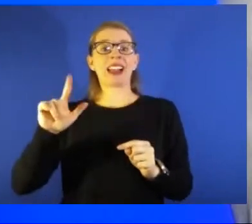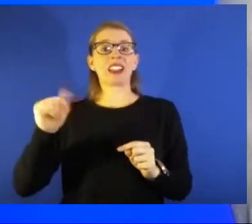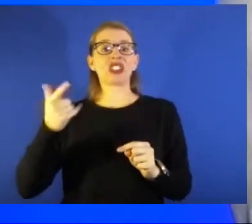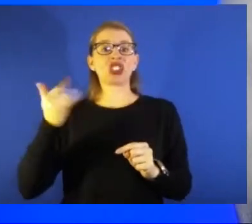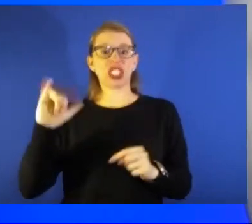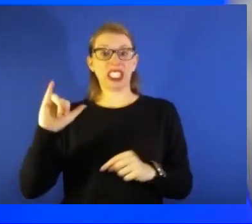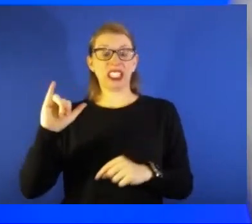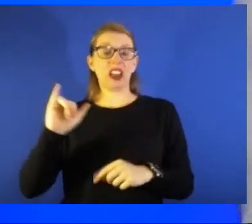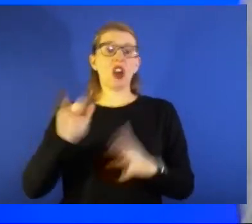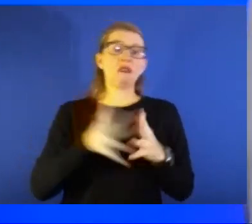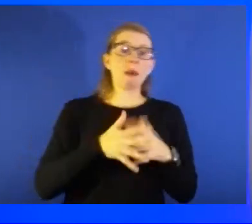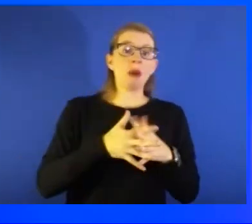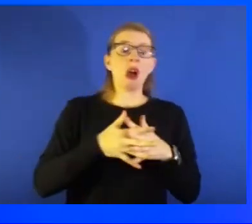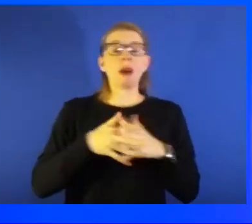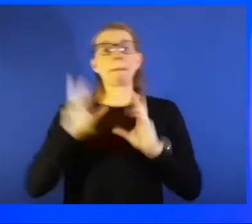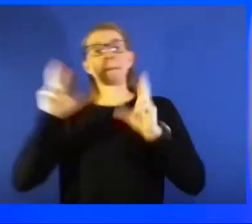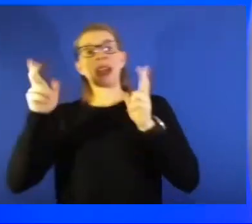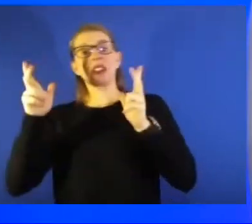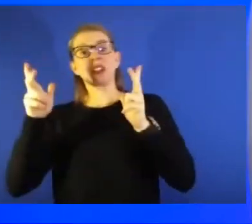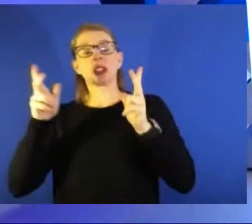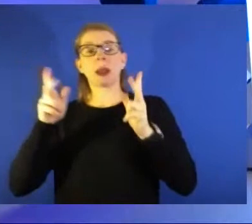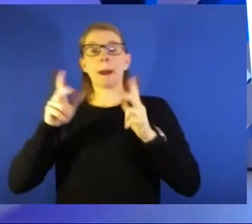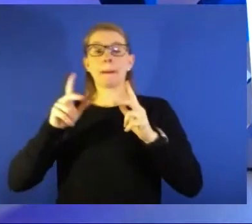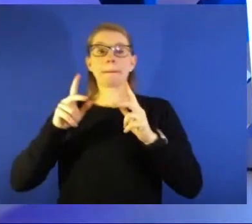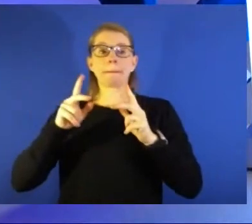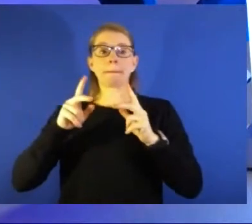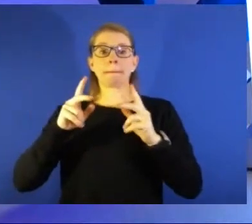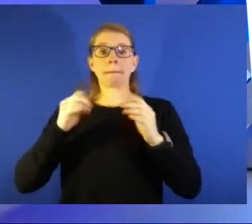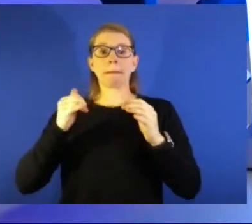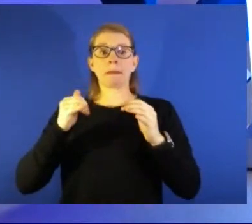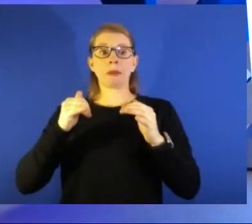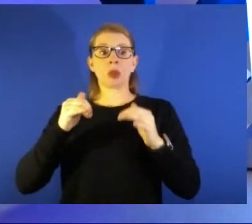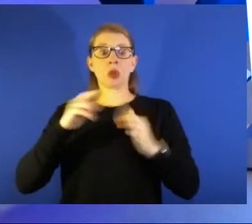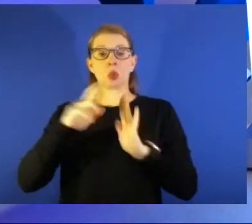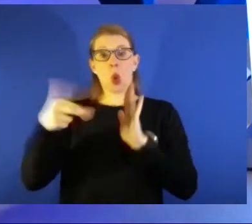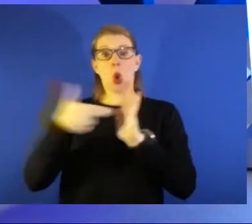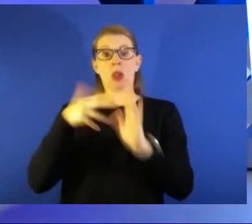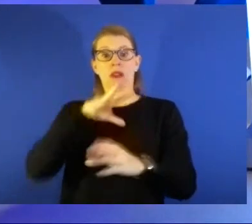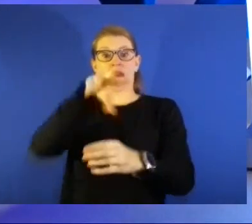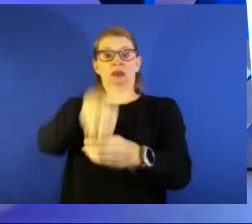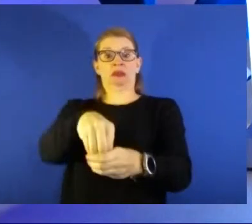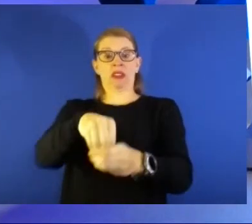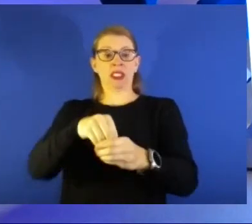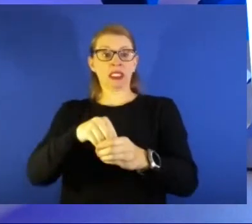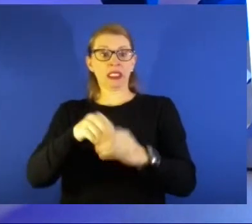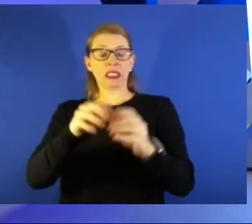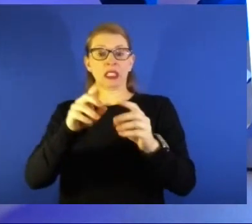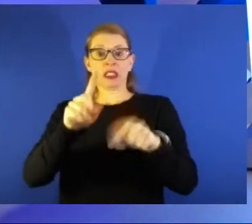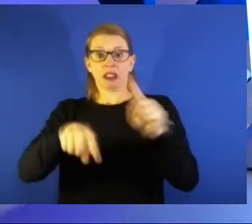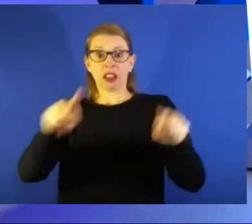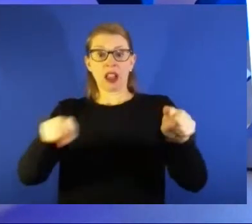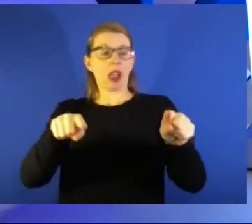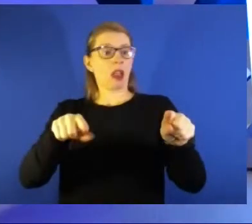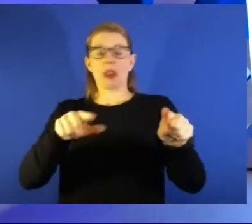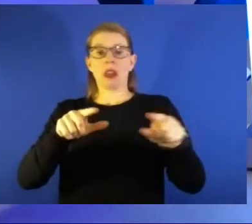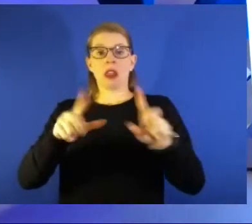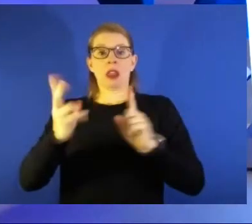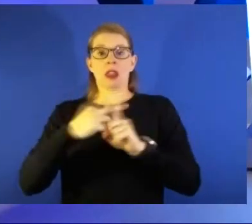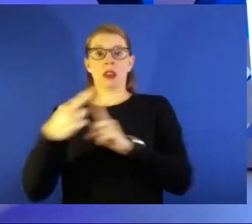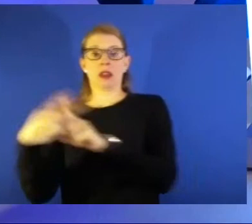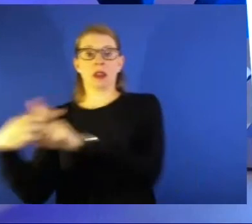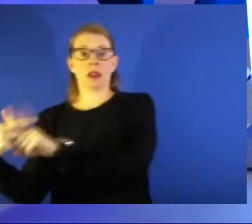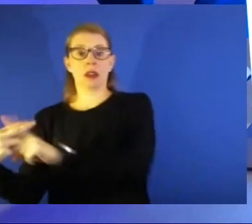just, you play in all conditions. And you used to play basketball. A while back. Did you play a little KU basketball? A while